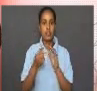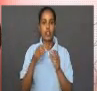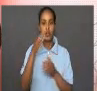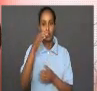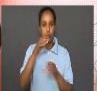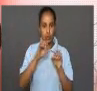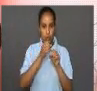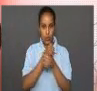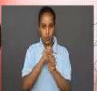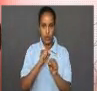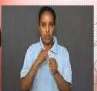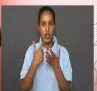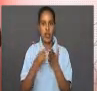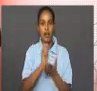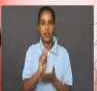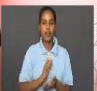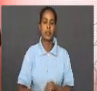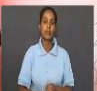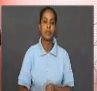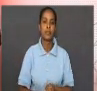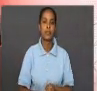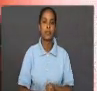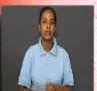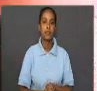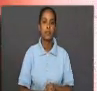solution are written.